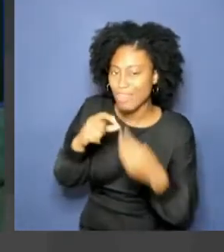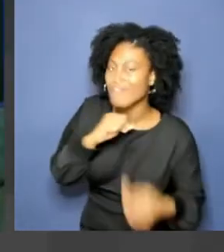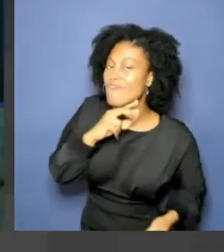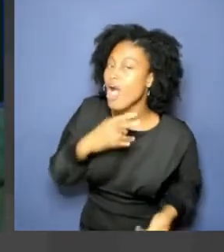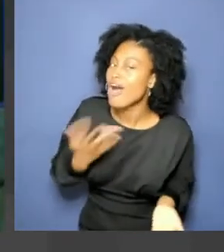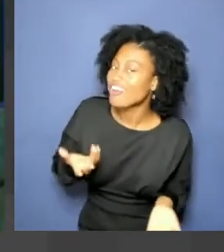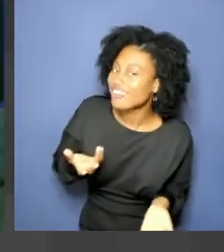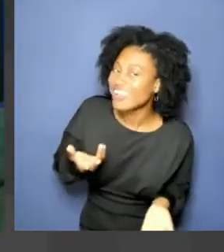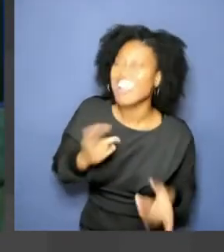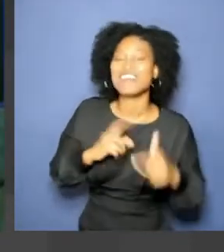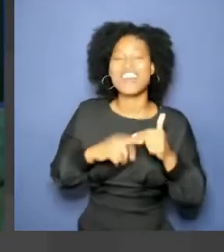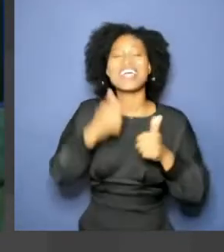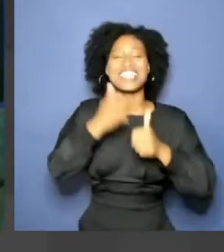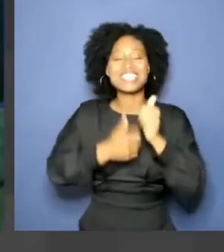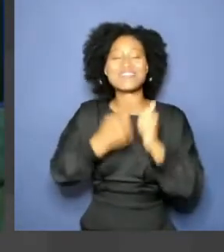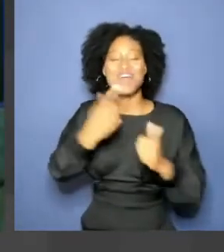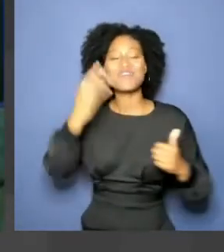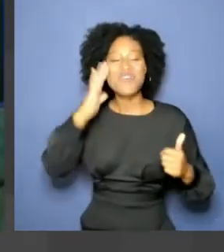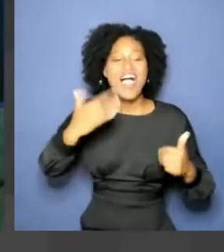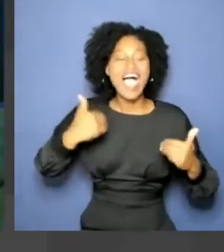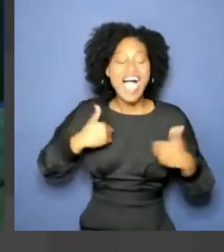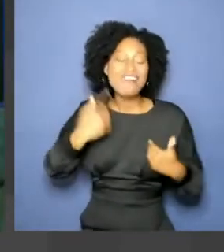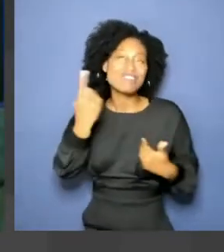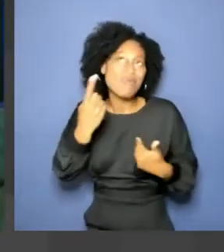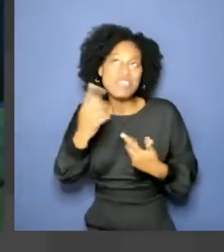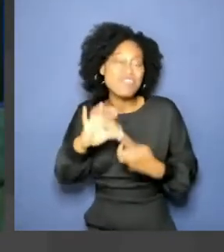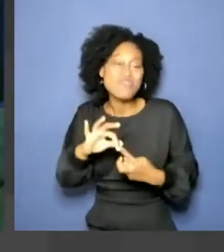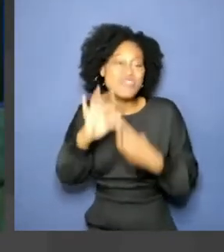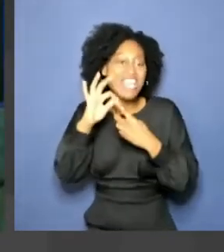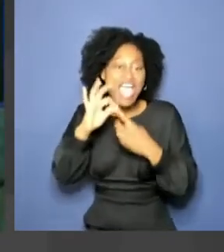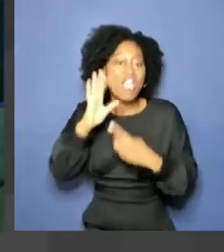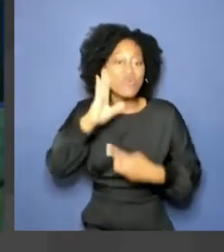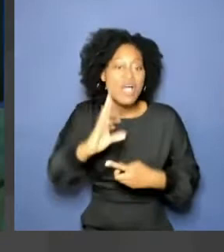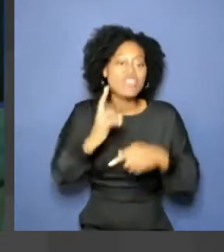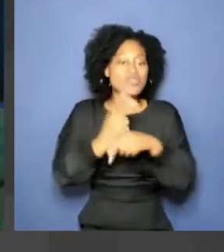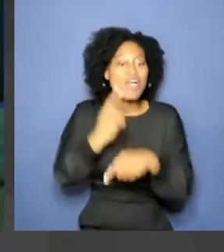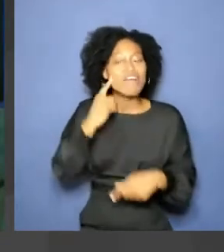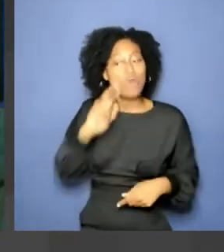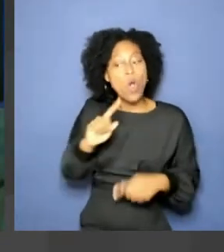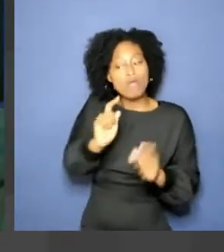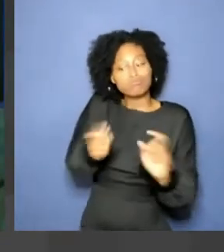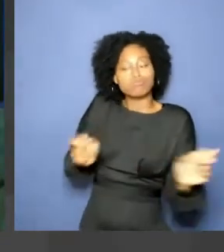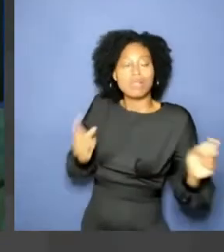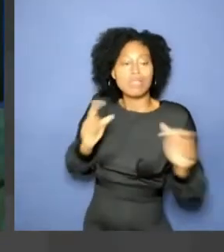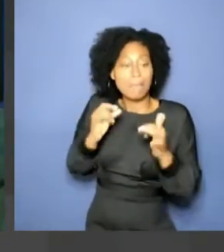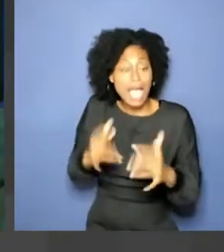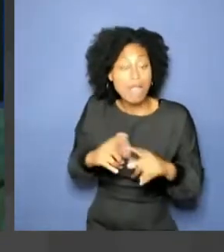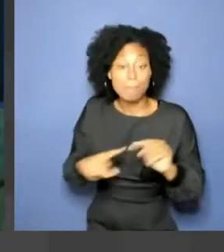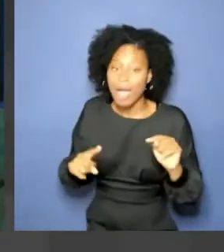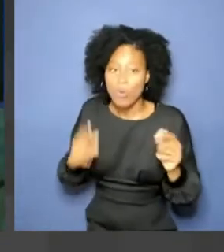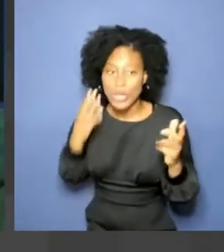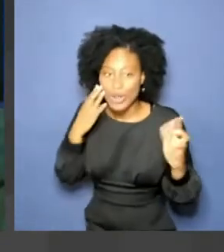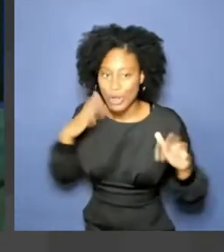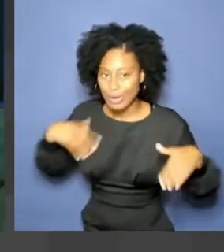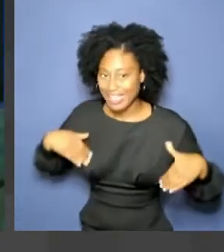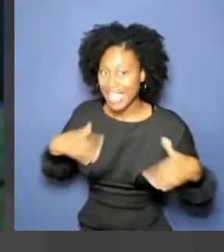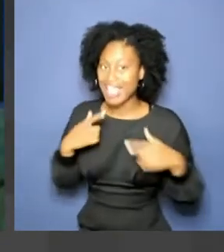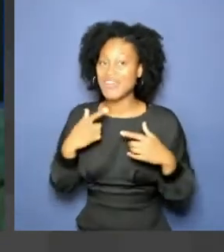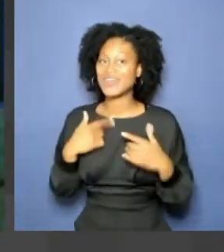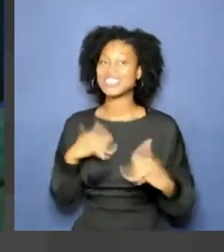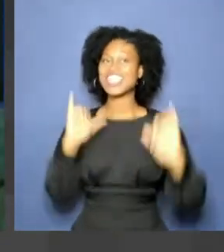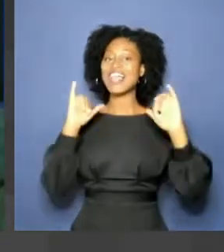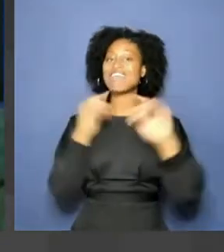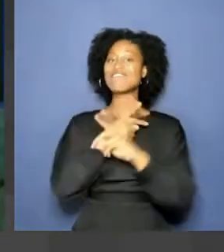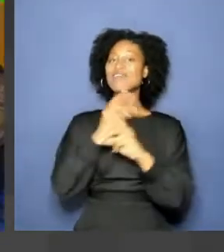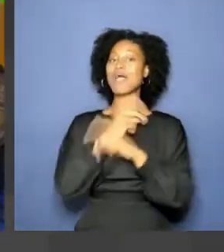frog variant is going to have something unique that will be useful for the players. But we actually don't even know what that is yet because we are working on the frogs right